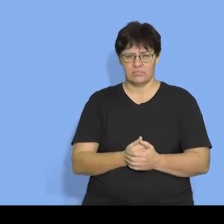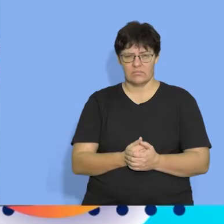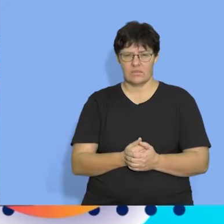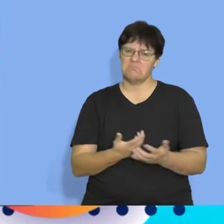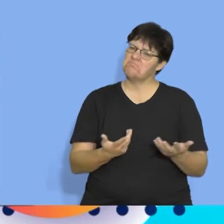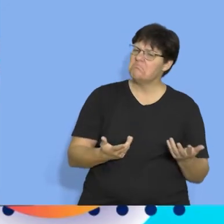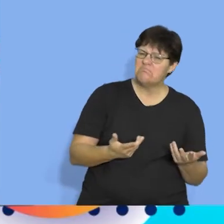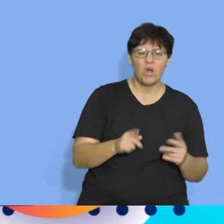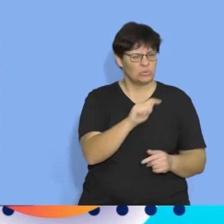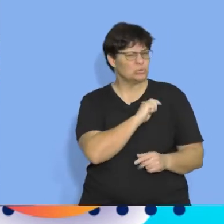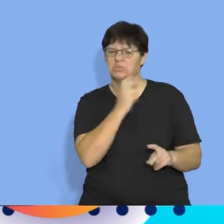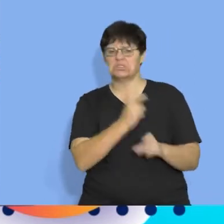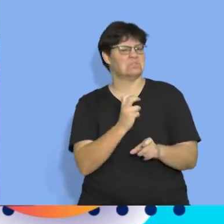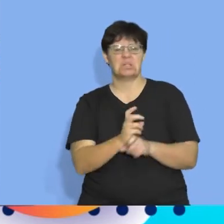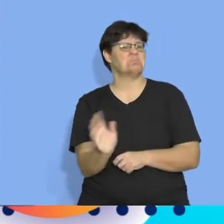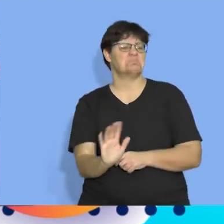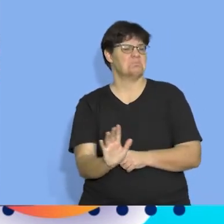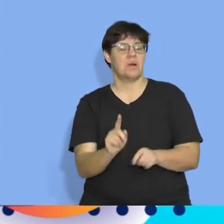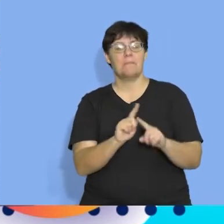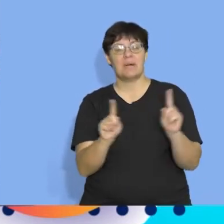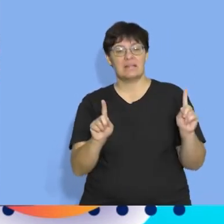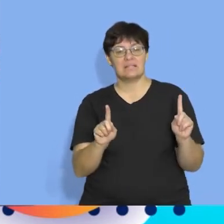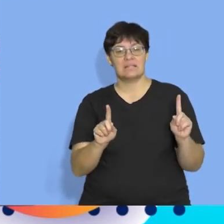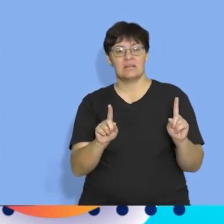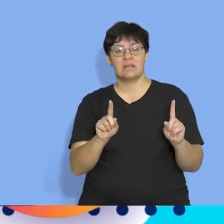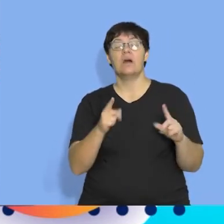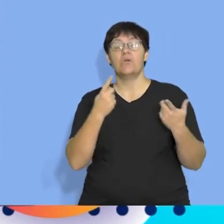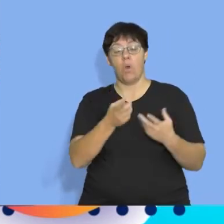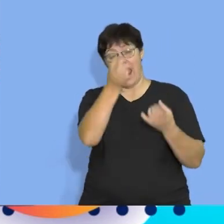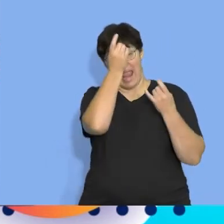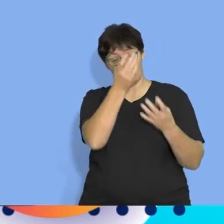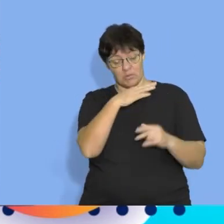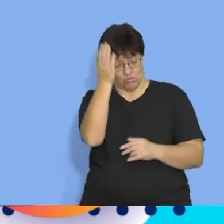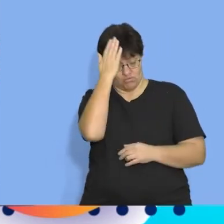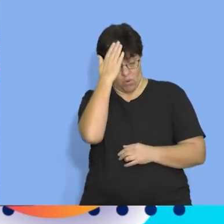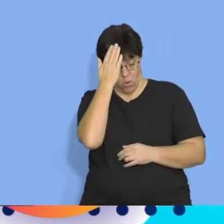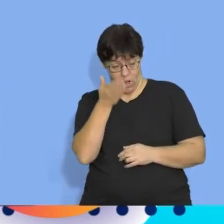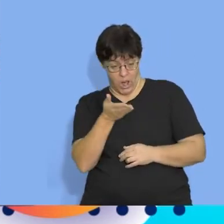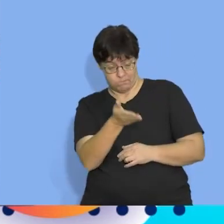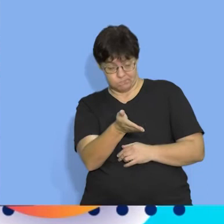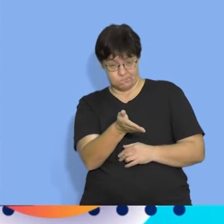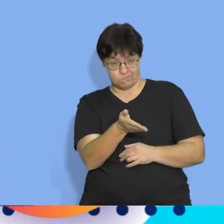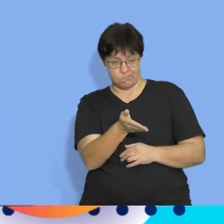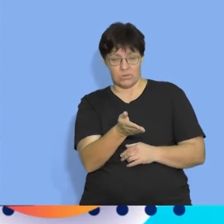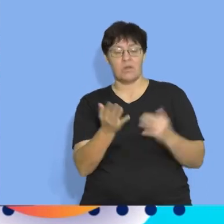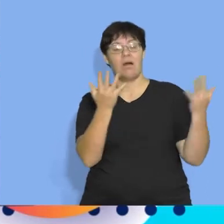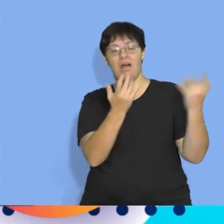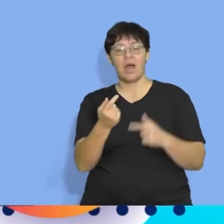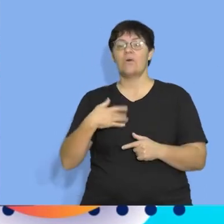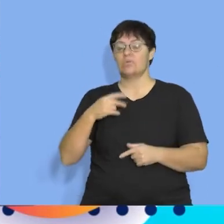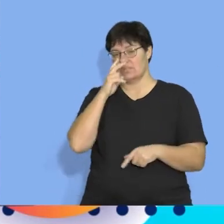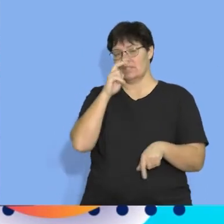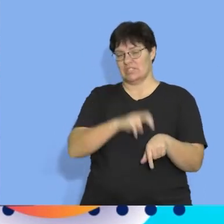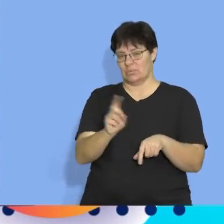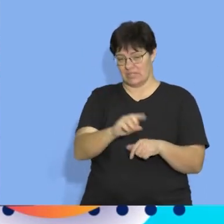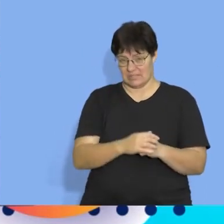question necessarily, but it's about writing the information you know so that you can work out which equation to use.